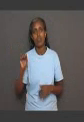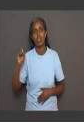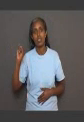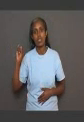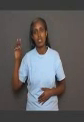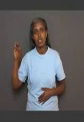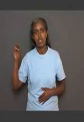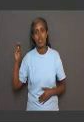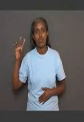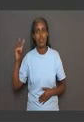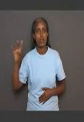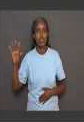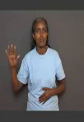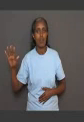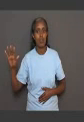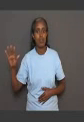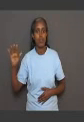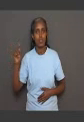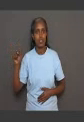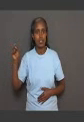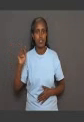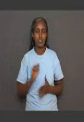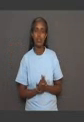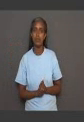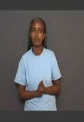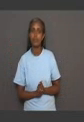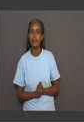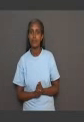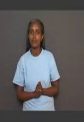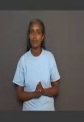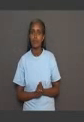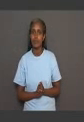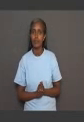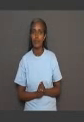35 over the sine of 75 degrees.